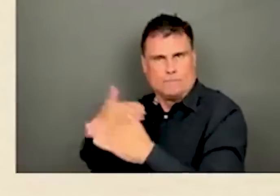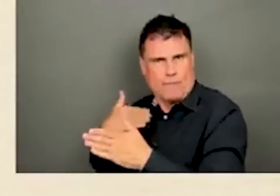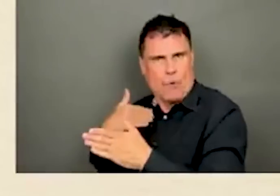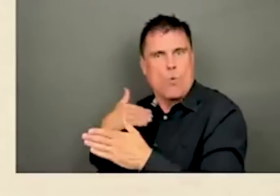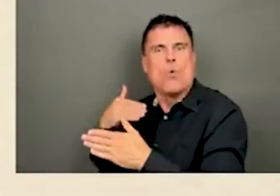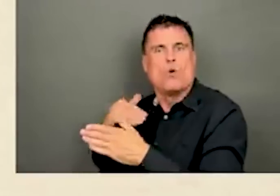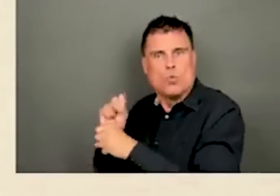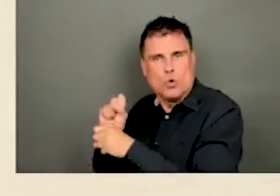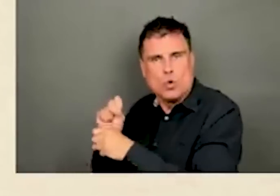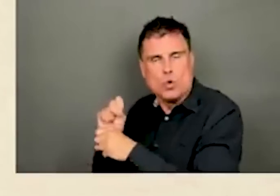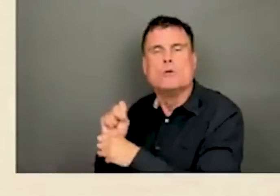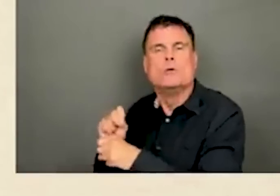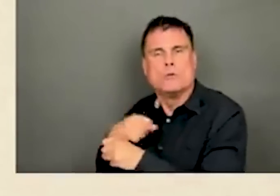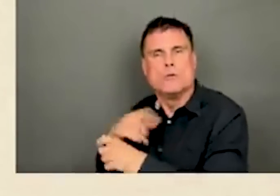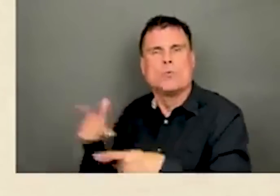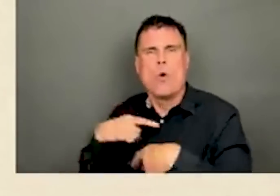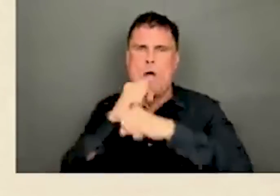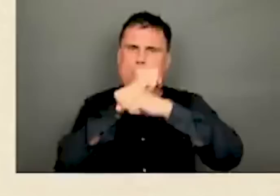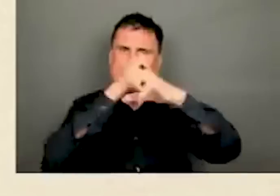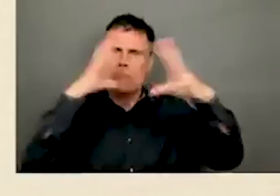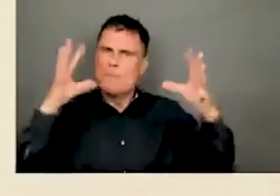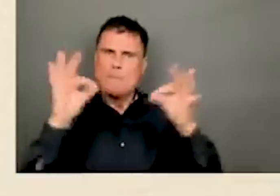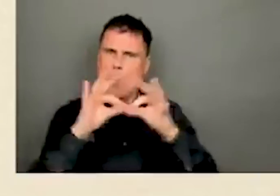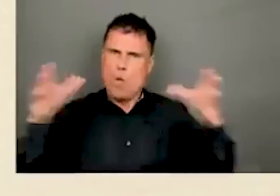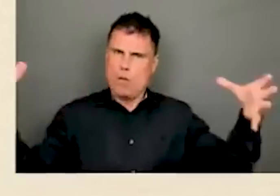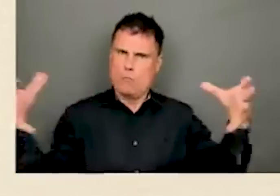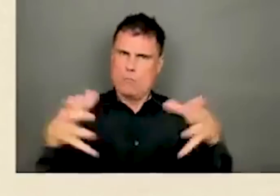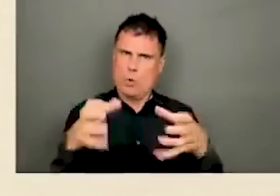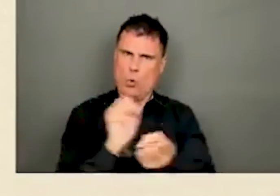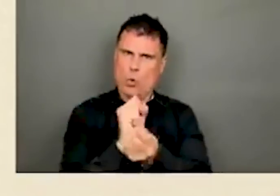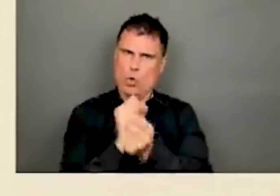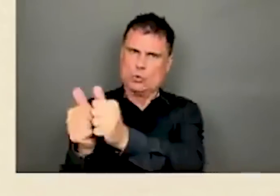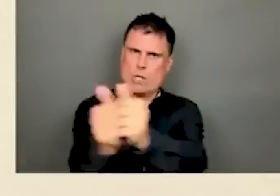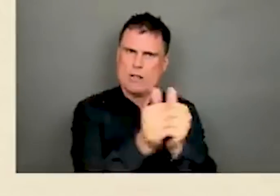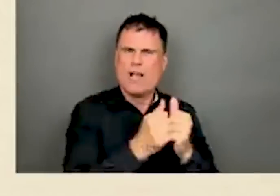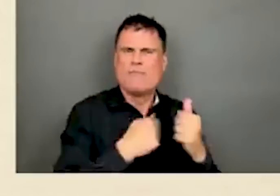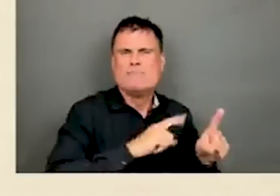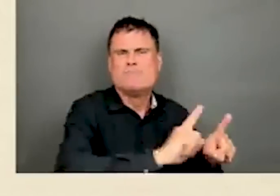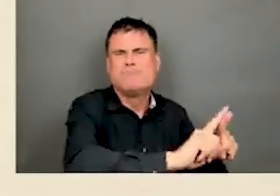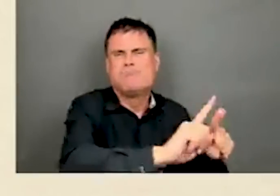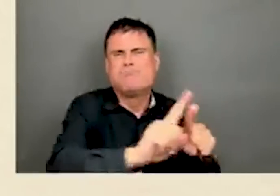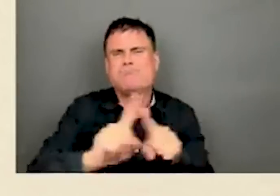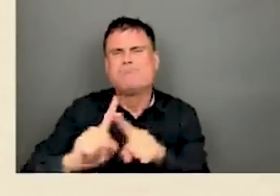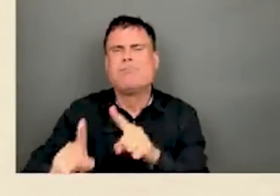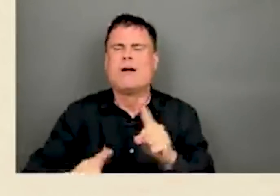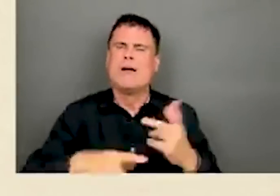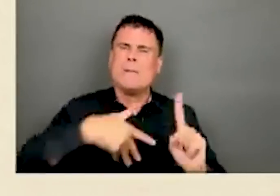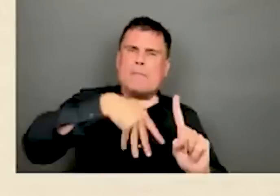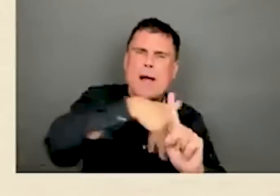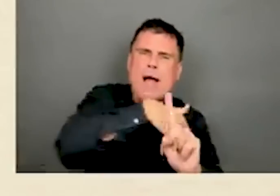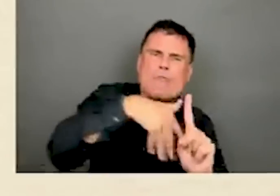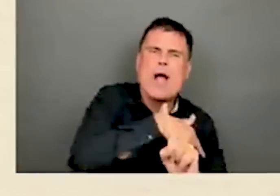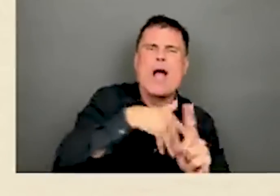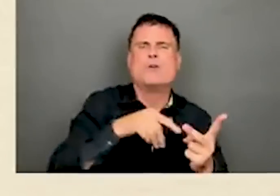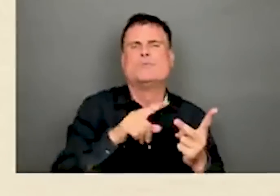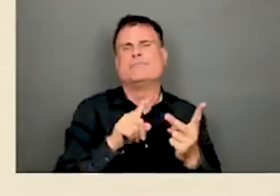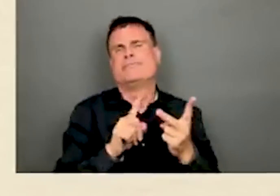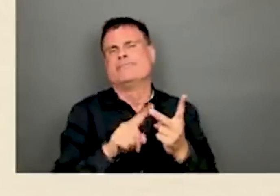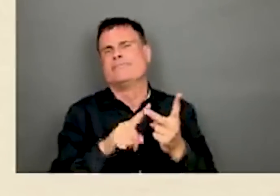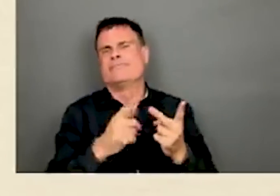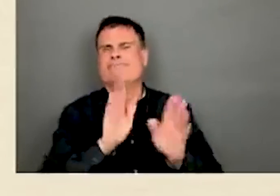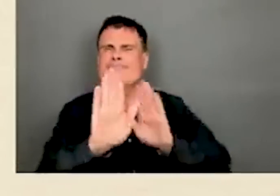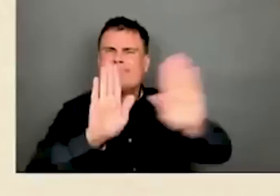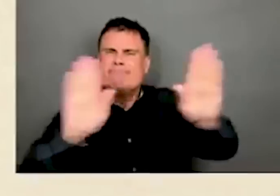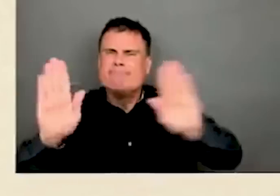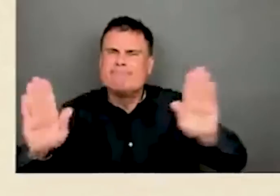energy, people from different walks of life, different parts of the province or the country, and trying to find solutions. That's what's